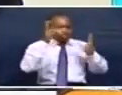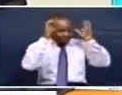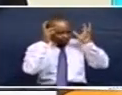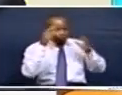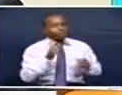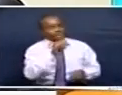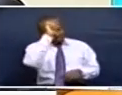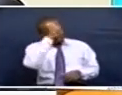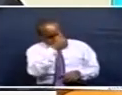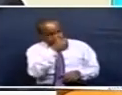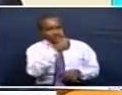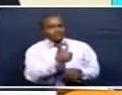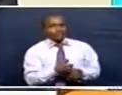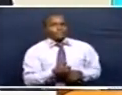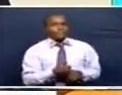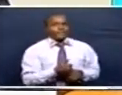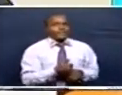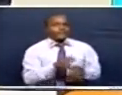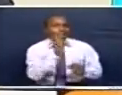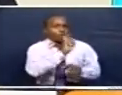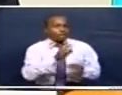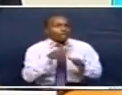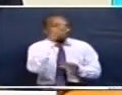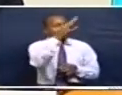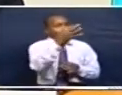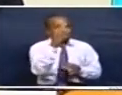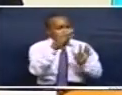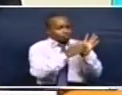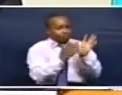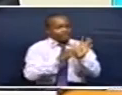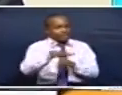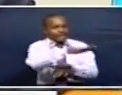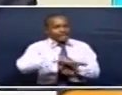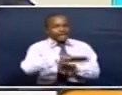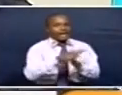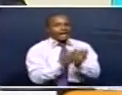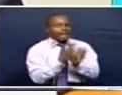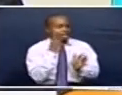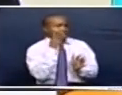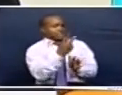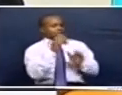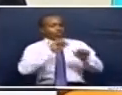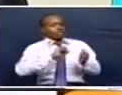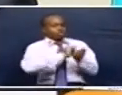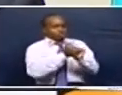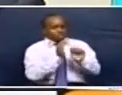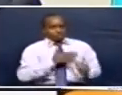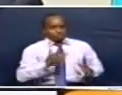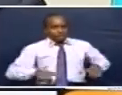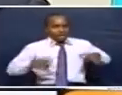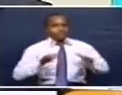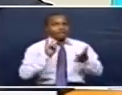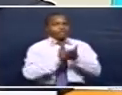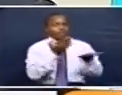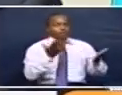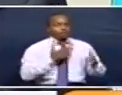My people are bright. My people are looking at the future of Ukambani. And they are seeing that we can change our lives. That's where my confidence comes